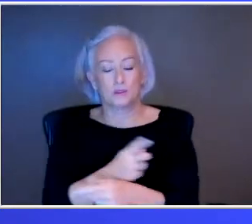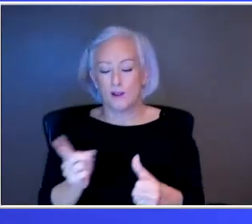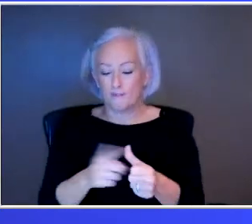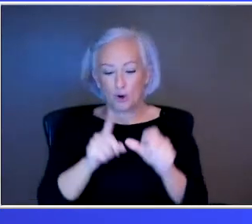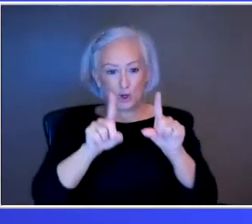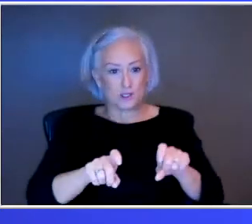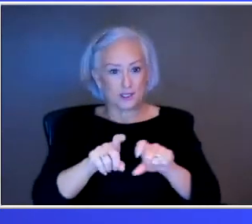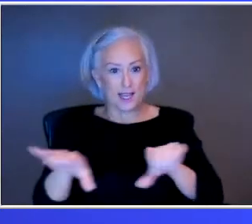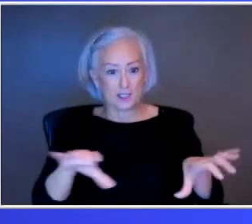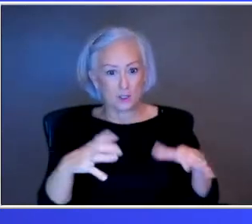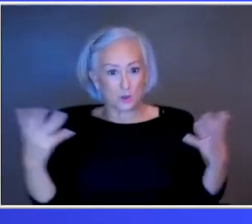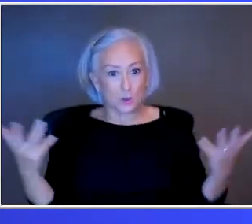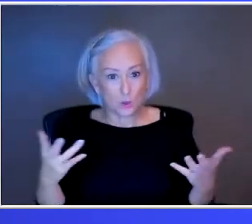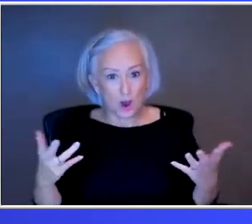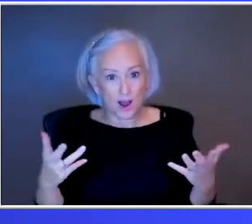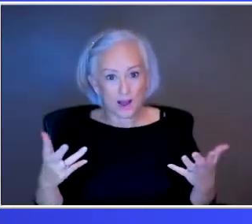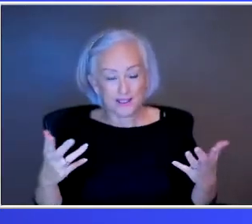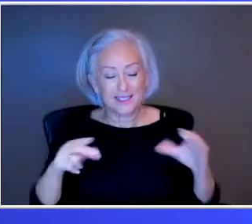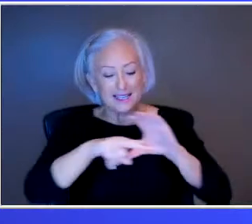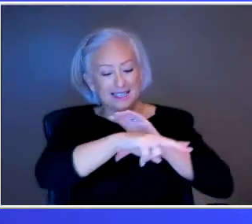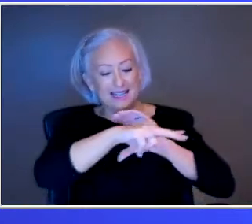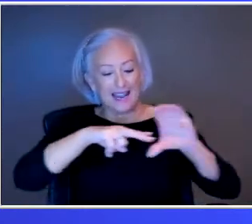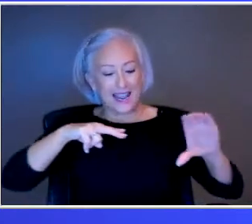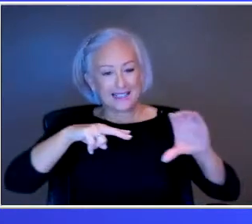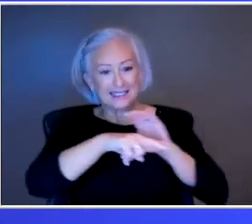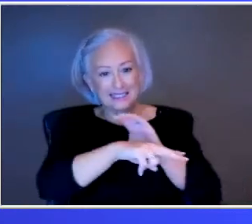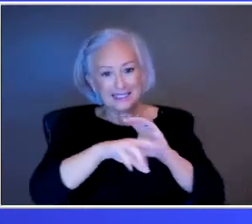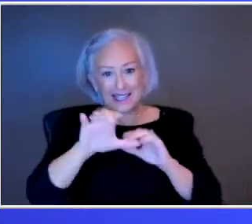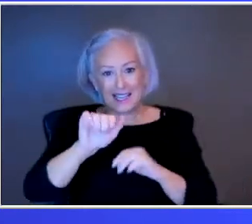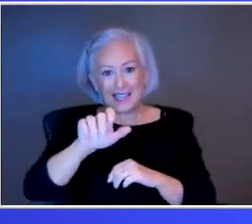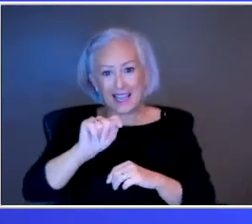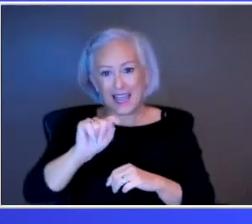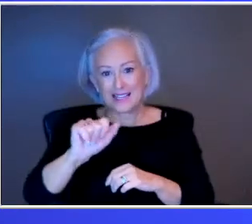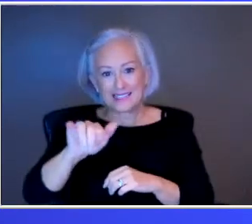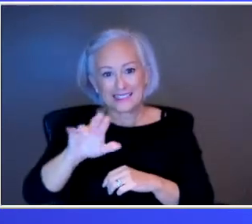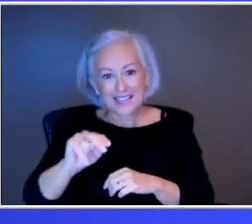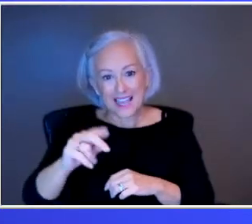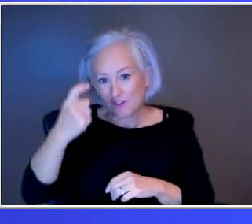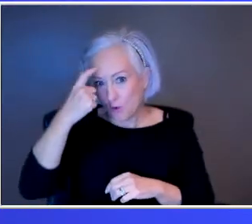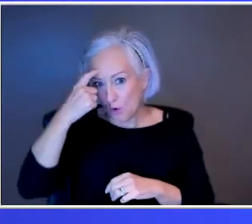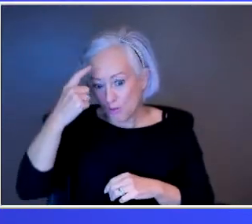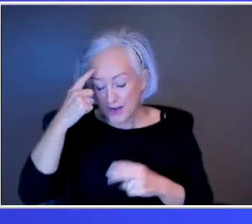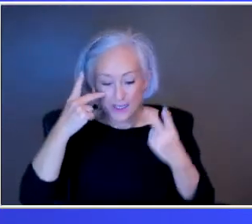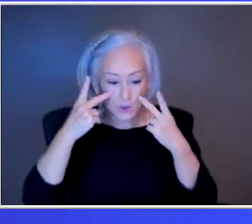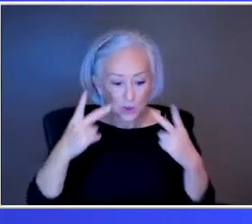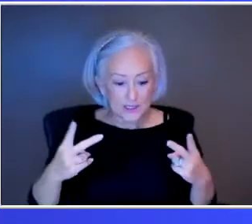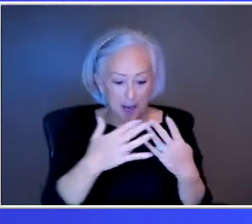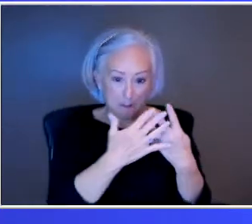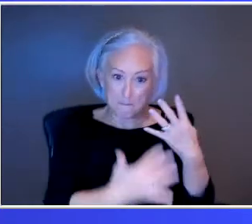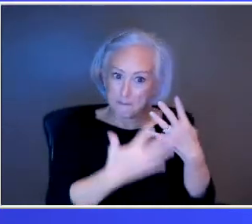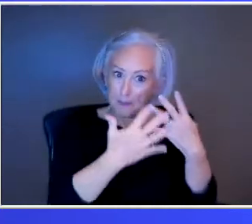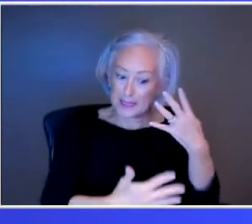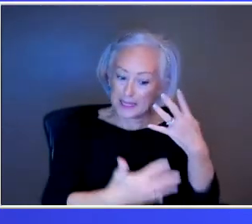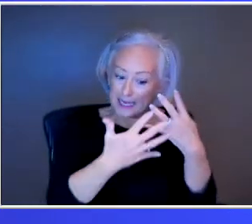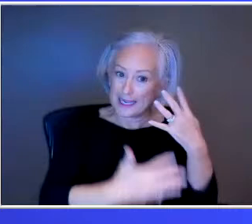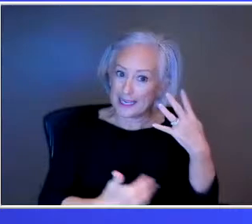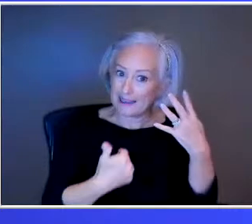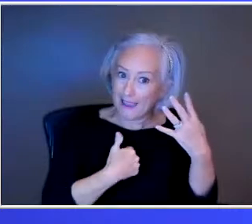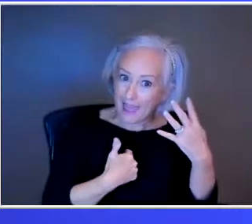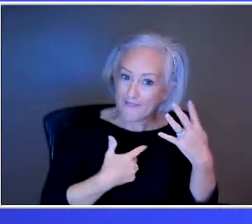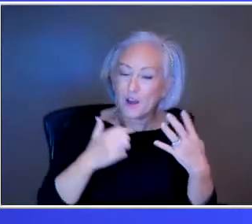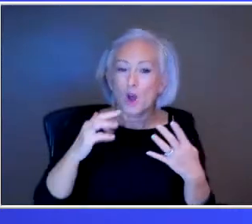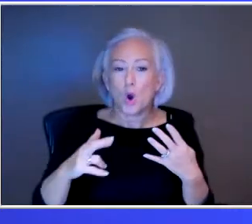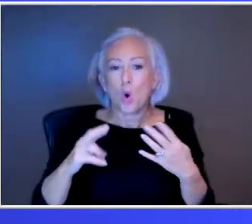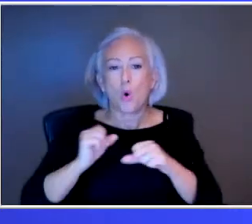symptoms is a CAT scan of the brain to see, is it an obstruction or is it a bleed? Okay, so even the medical professional will